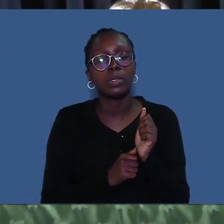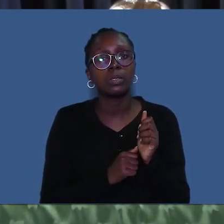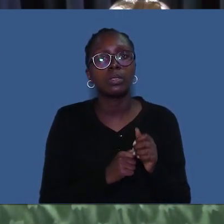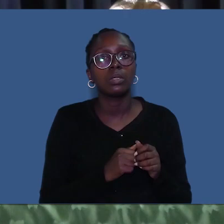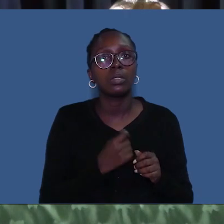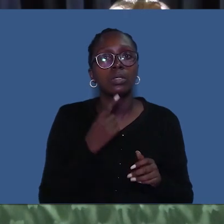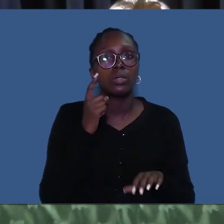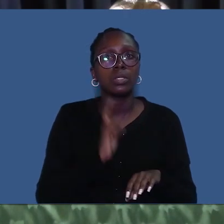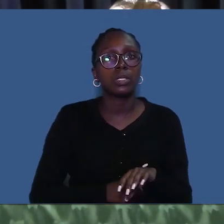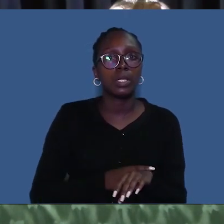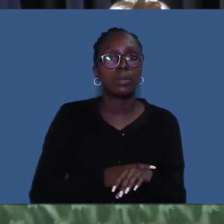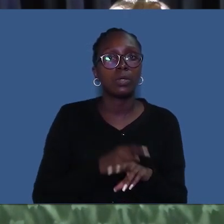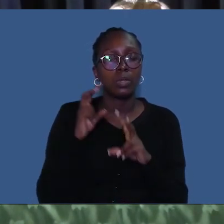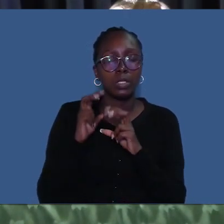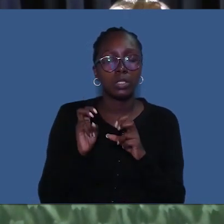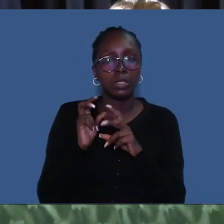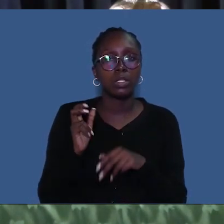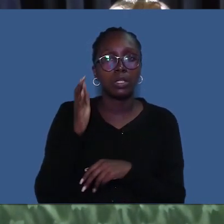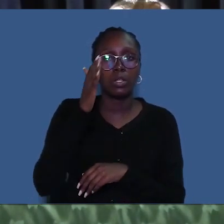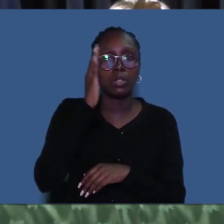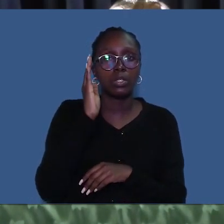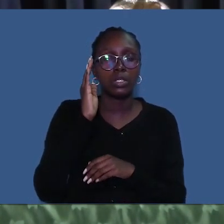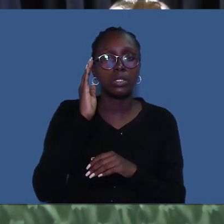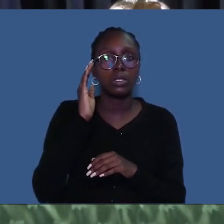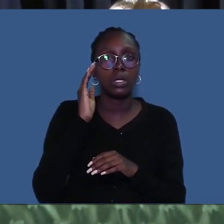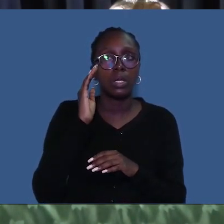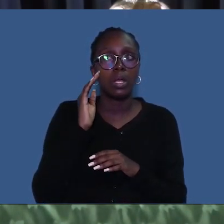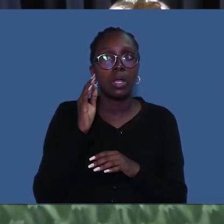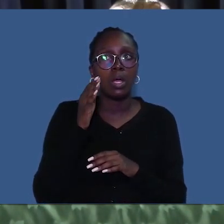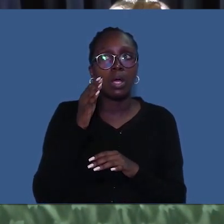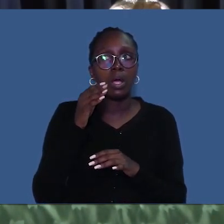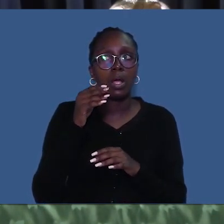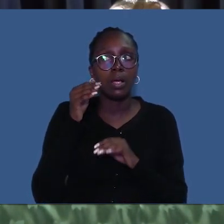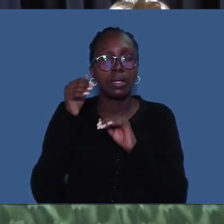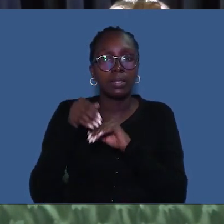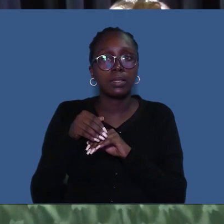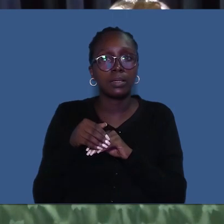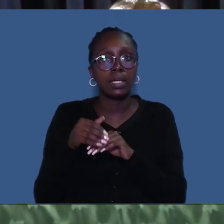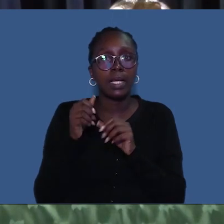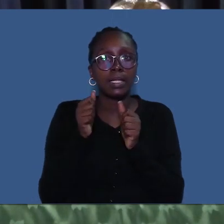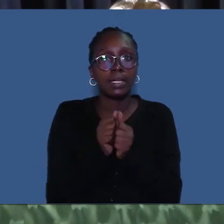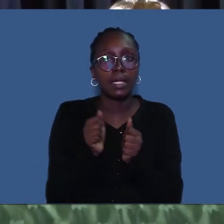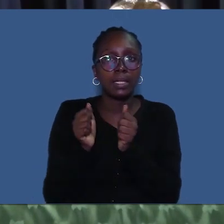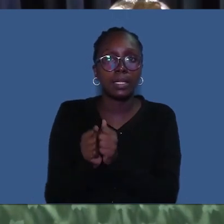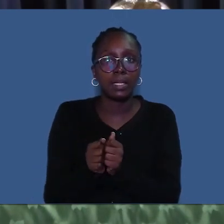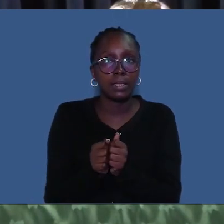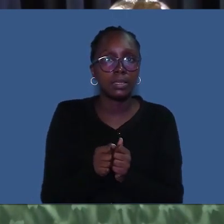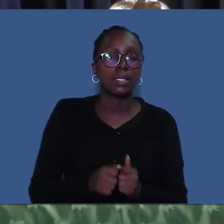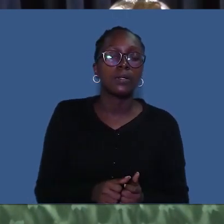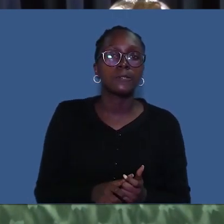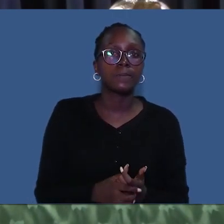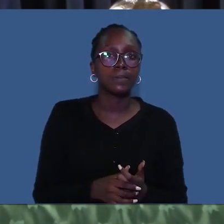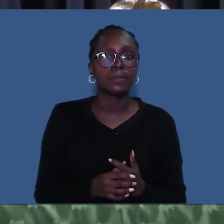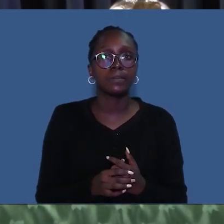will you take time to seek God's guidance in ensuring you support the right candidate? Will you restrain from making judgment based on outside